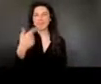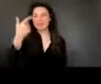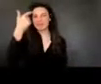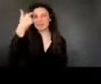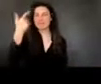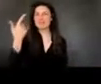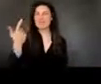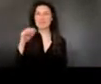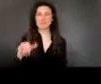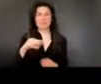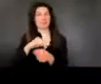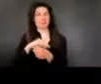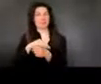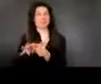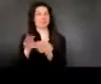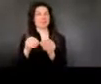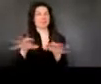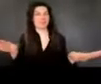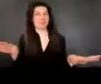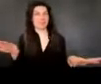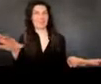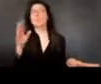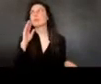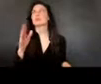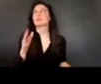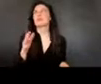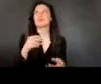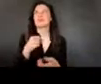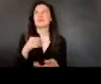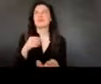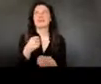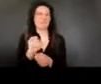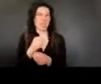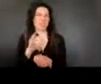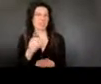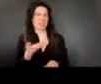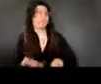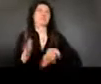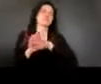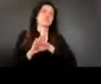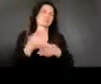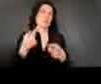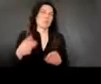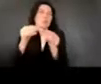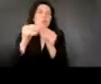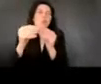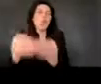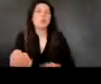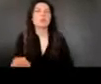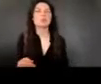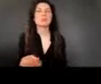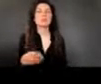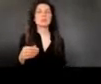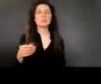the pandemic is only going to, I get in terms of that way, just because the trauma and the